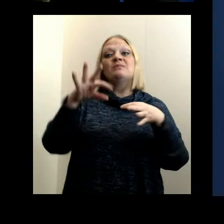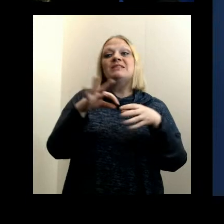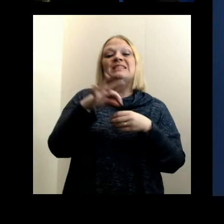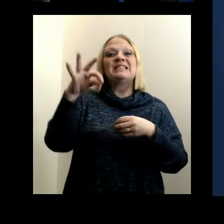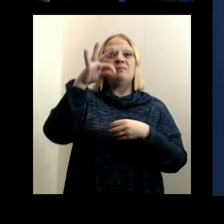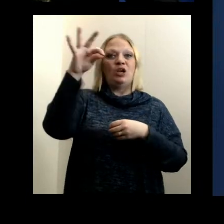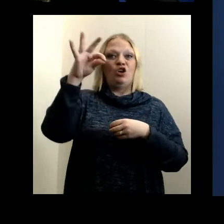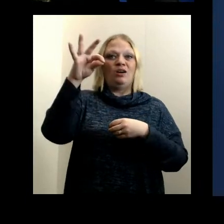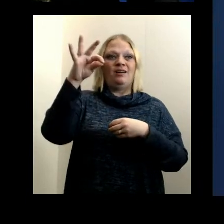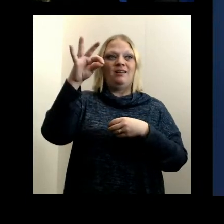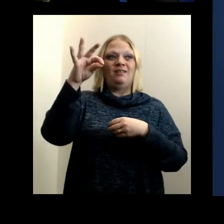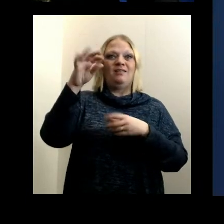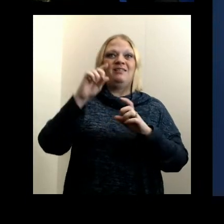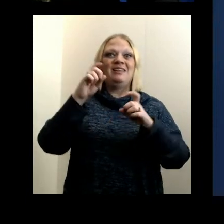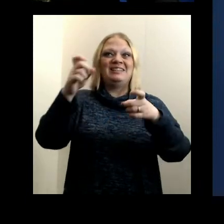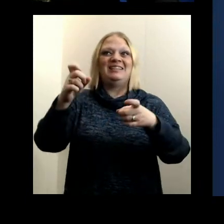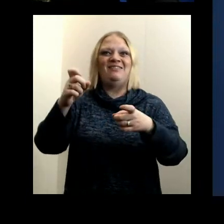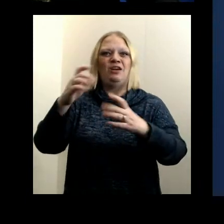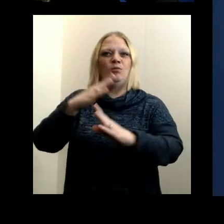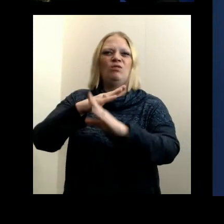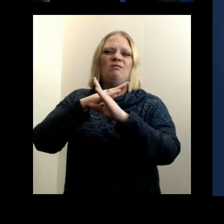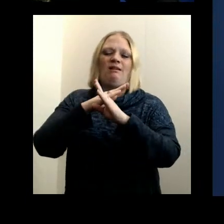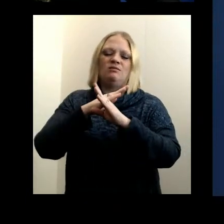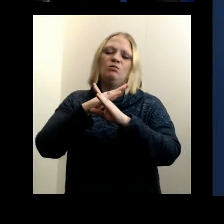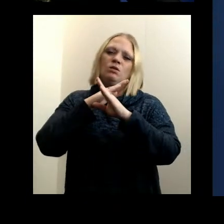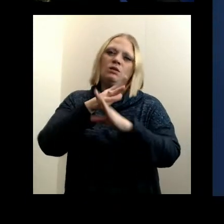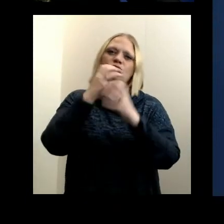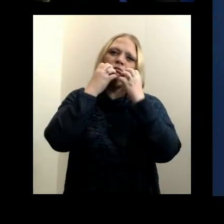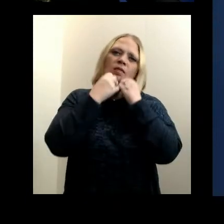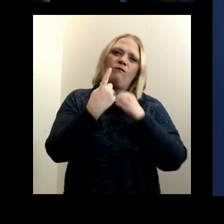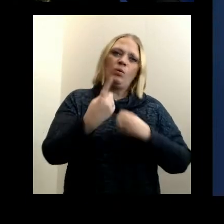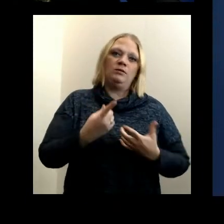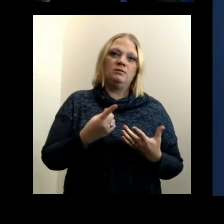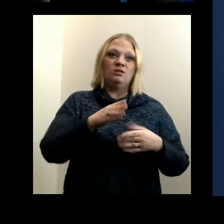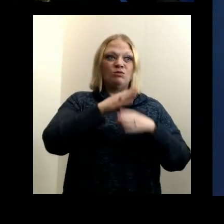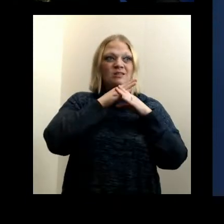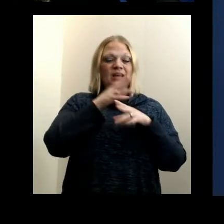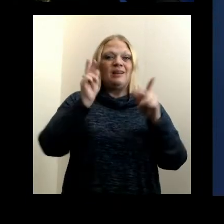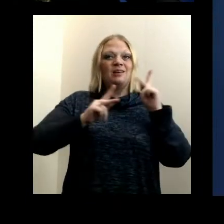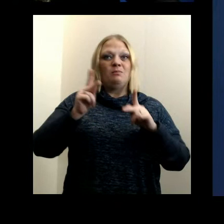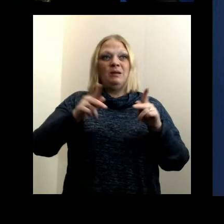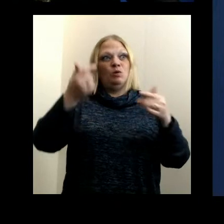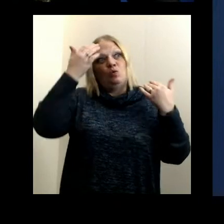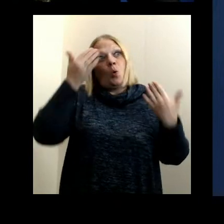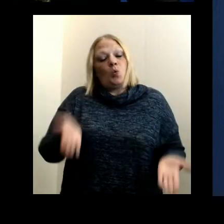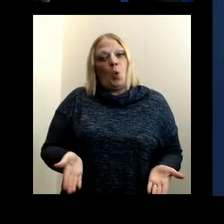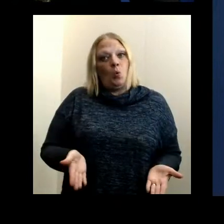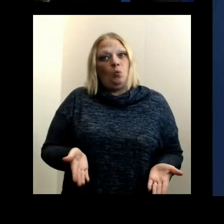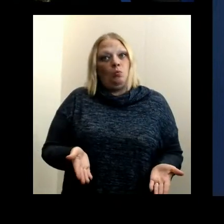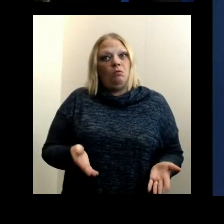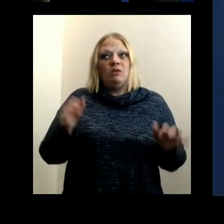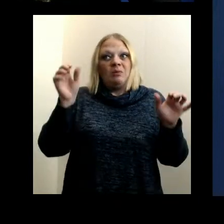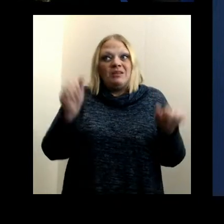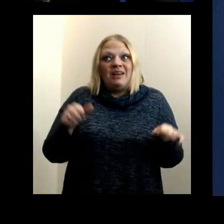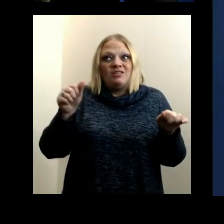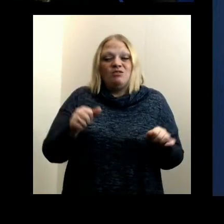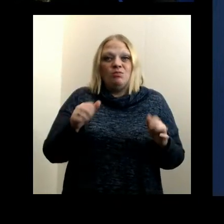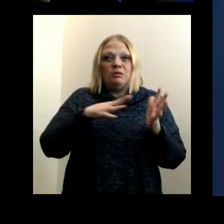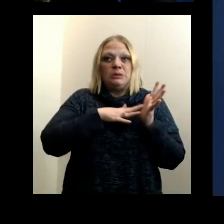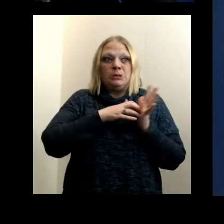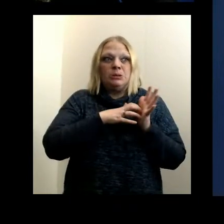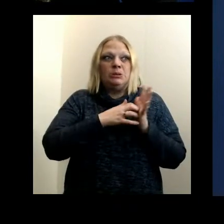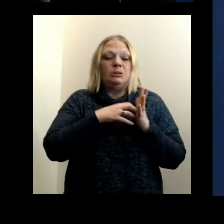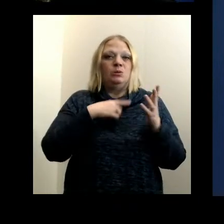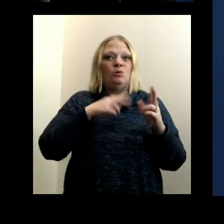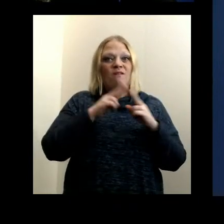is protecting also. So let's protect the loved ones. Let's protect the people we don't even know who potentially are susceptible to